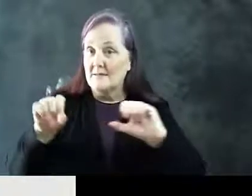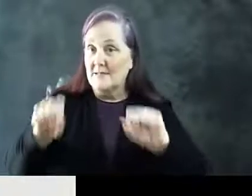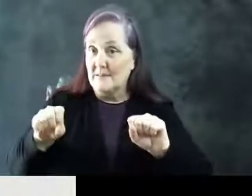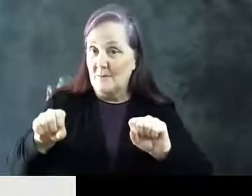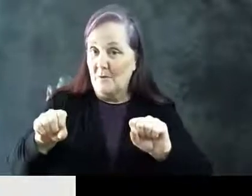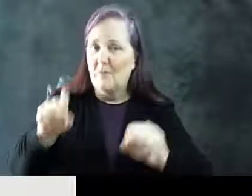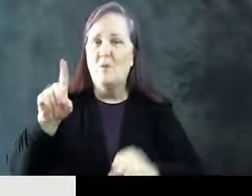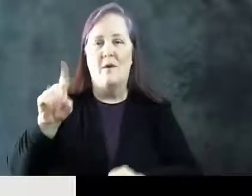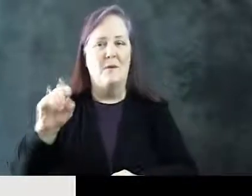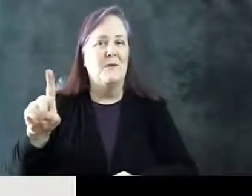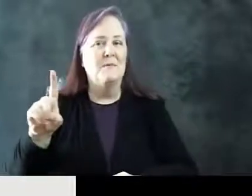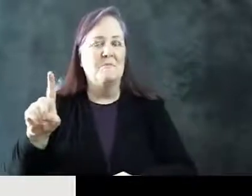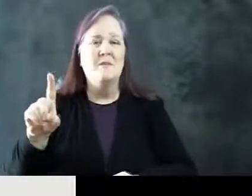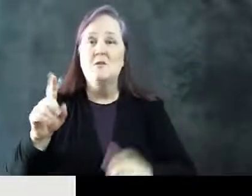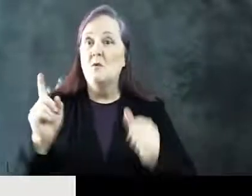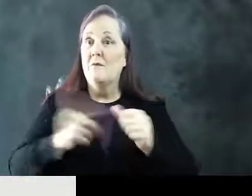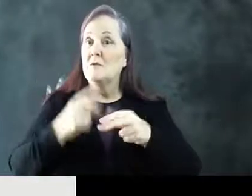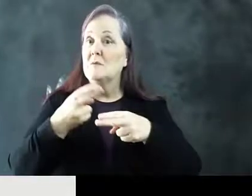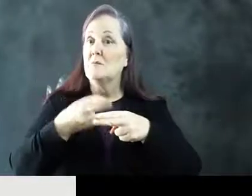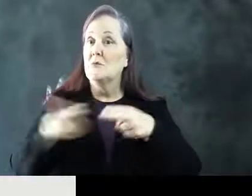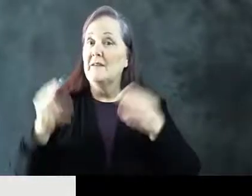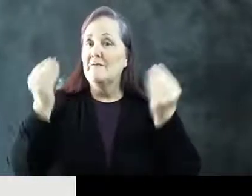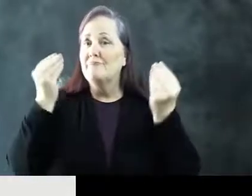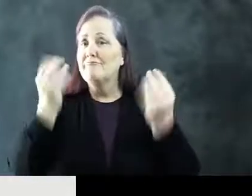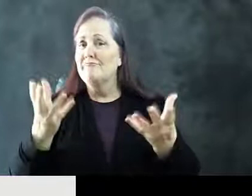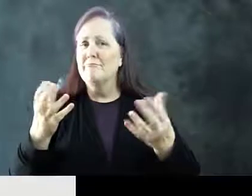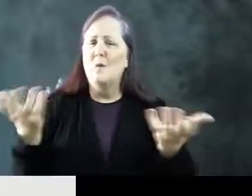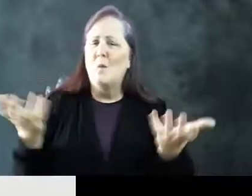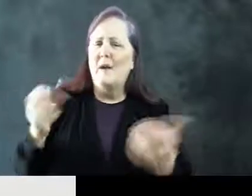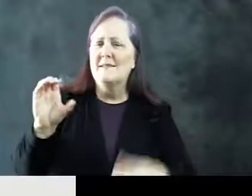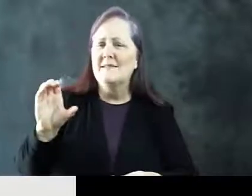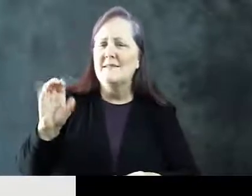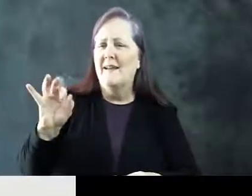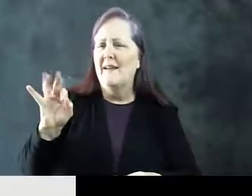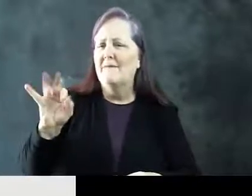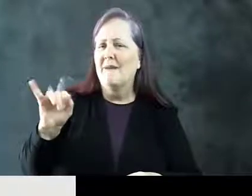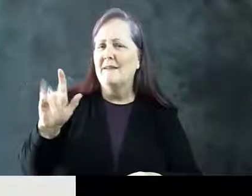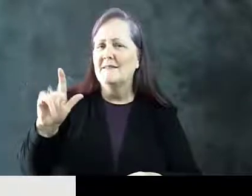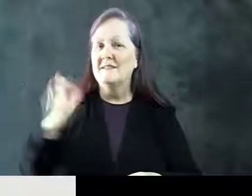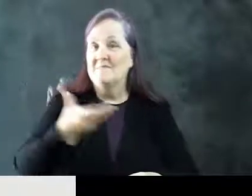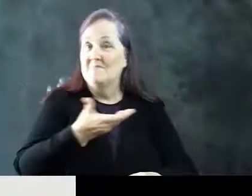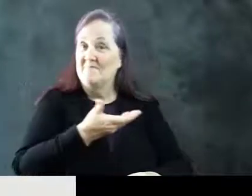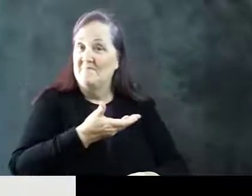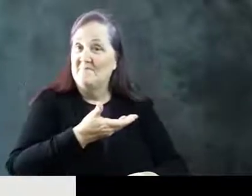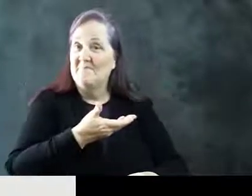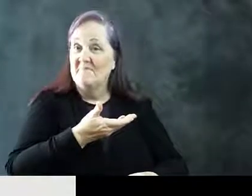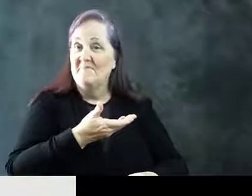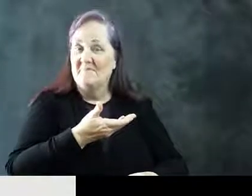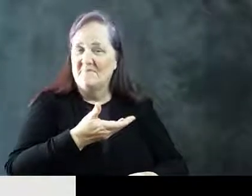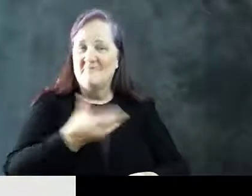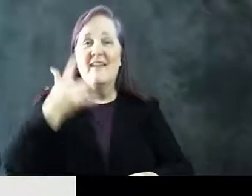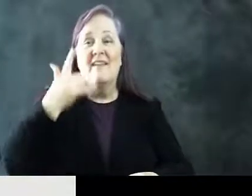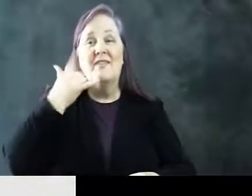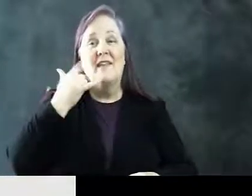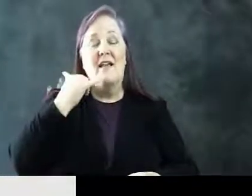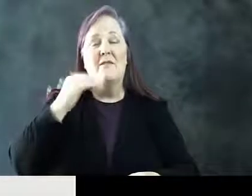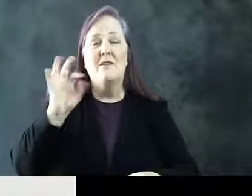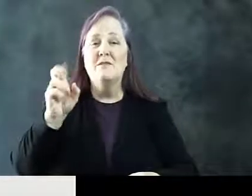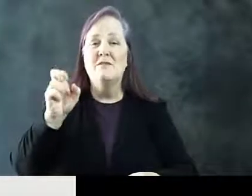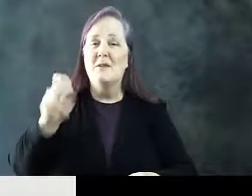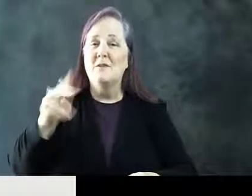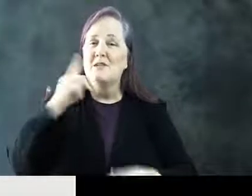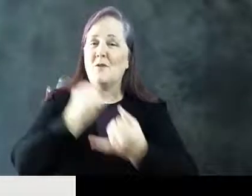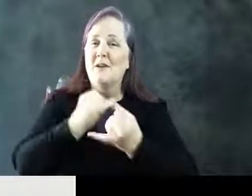you a brief overview of what CFILC is. So we are the California Foundation for Independent Living